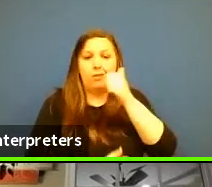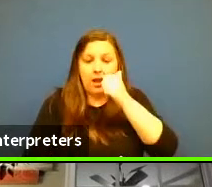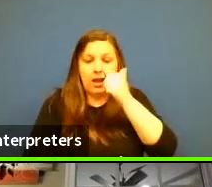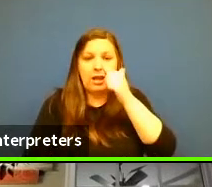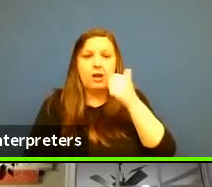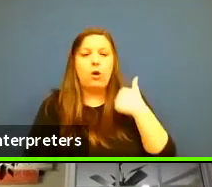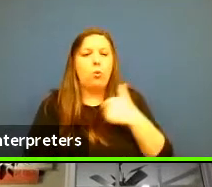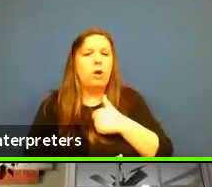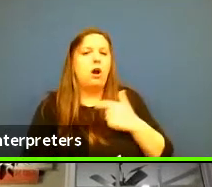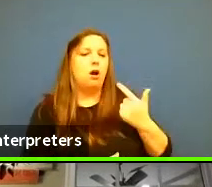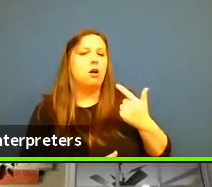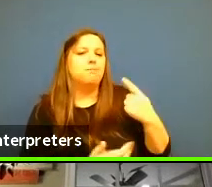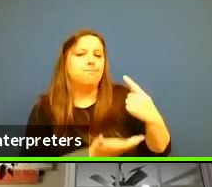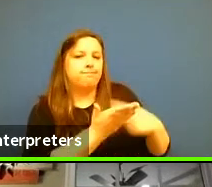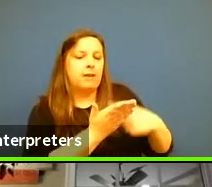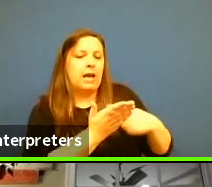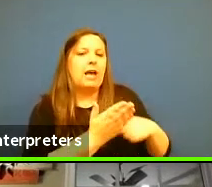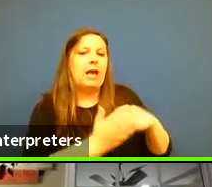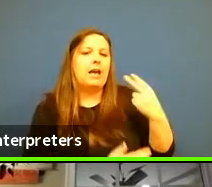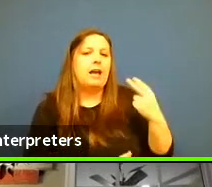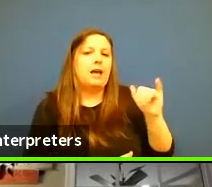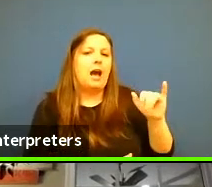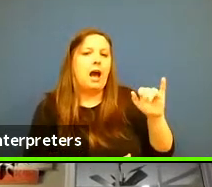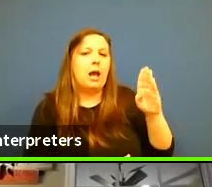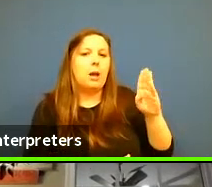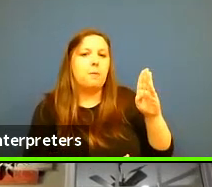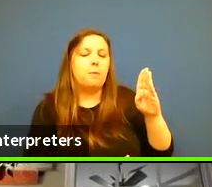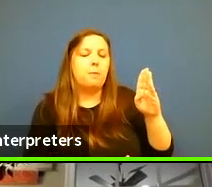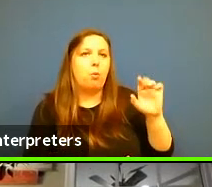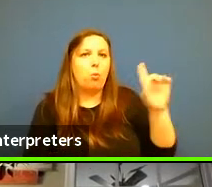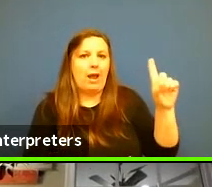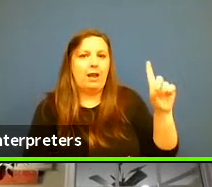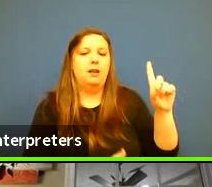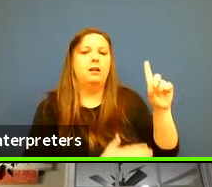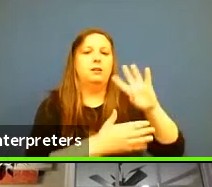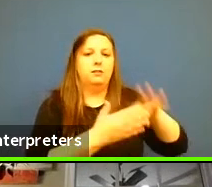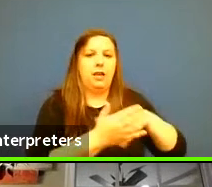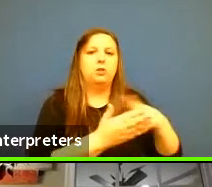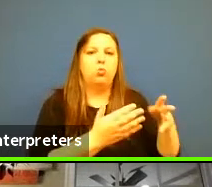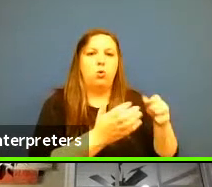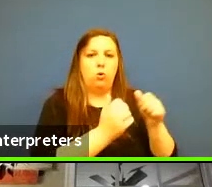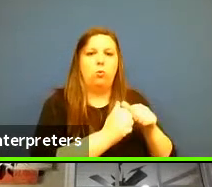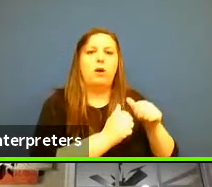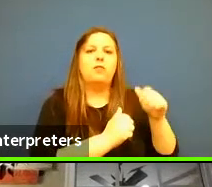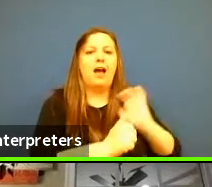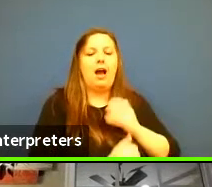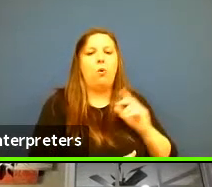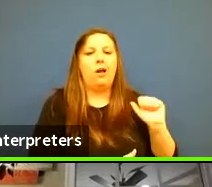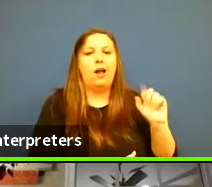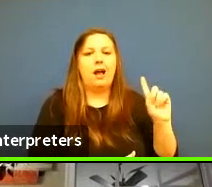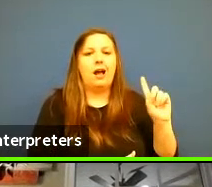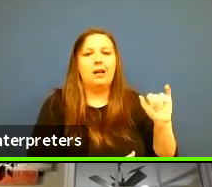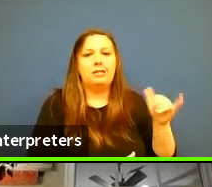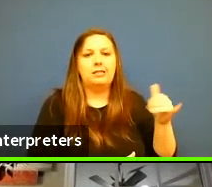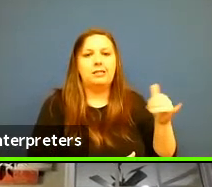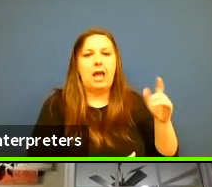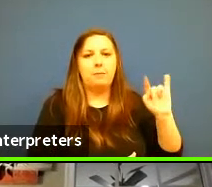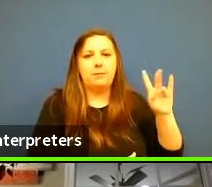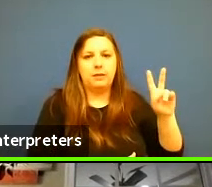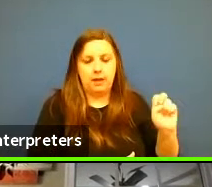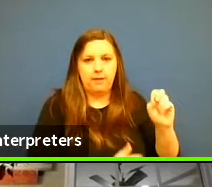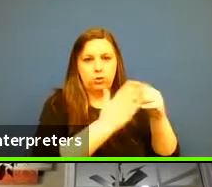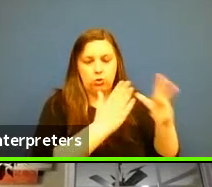our K-12 adaptive students to lower that class size and mitigate some of the risk for that group of students.